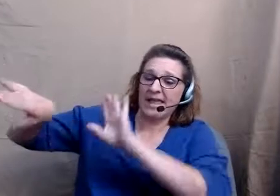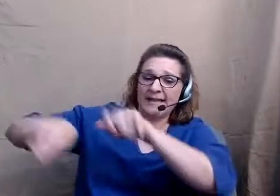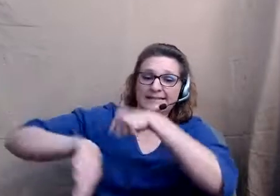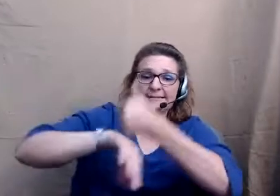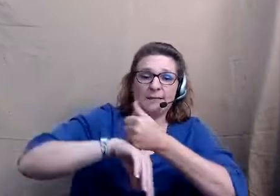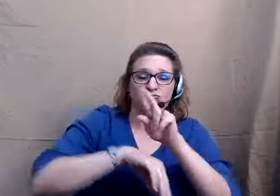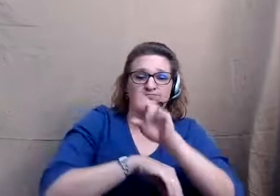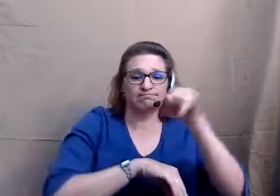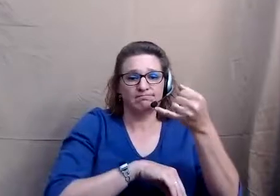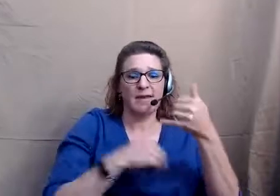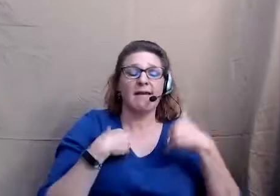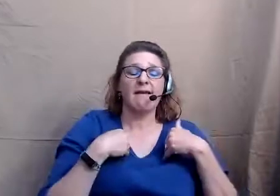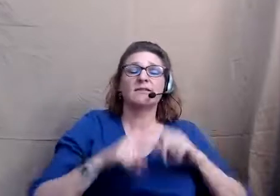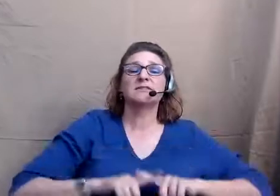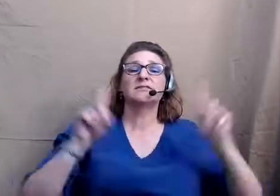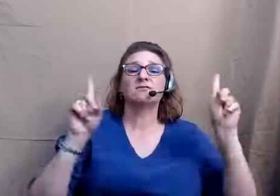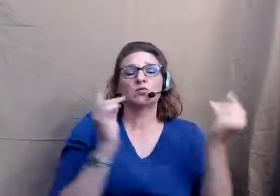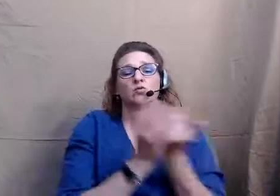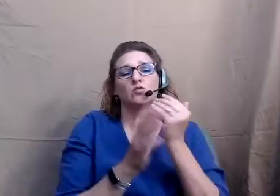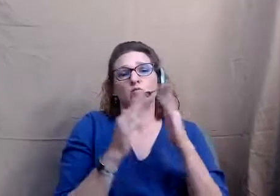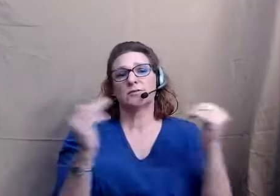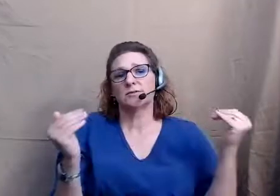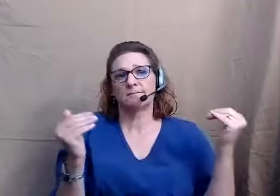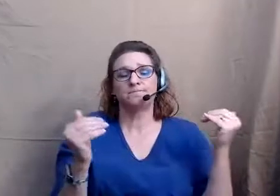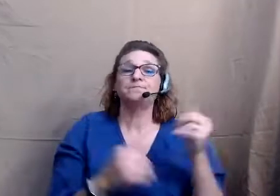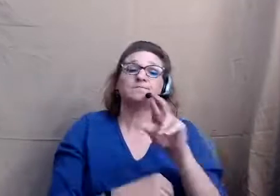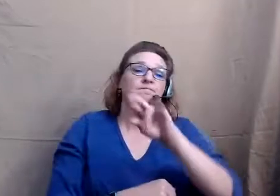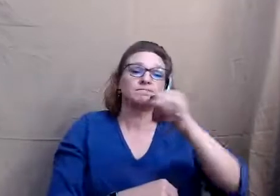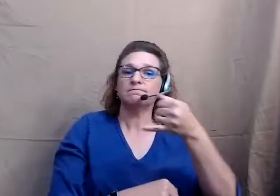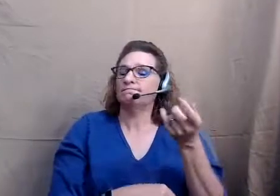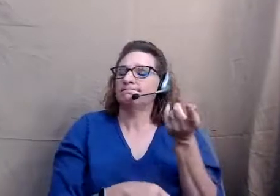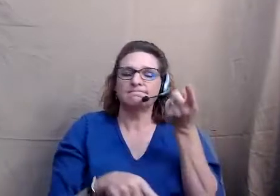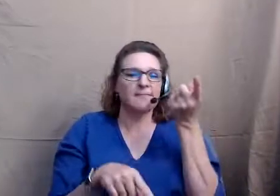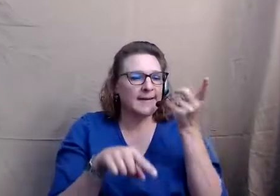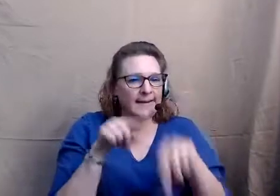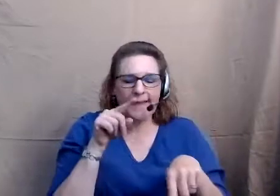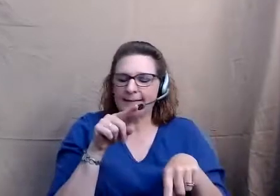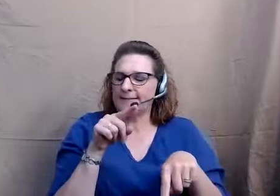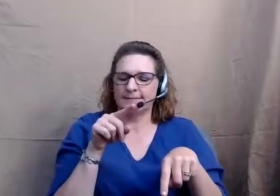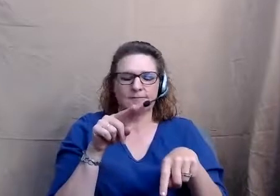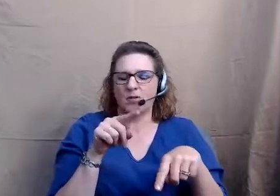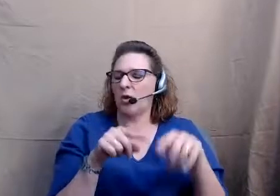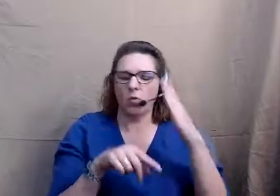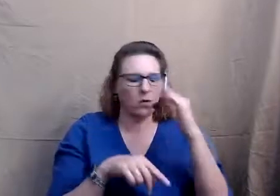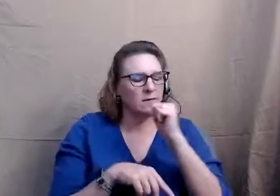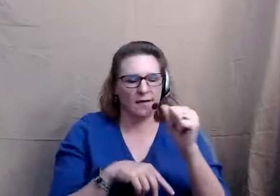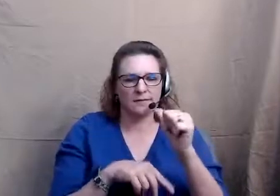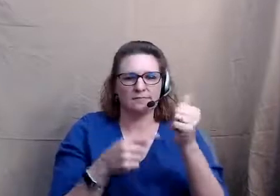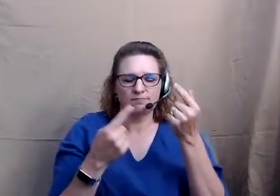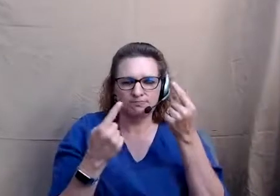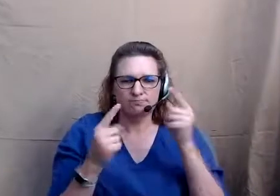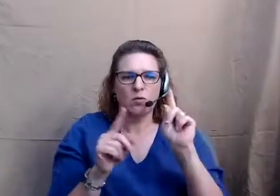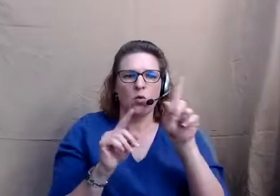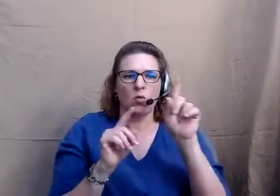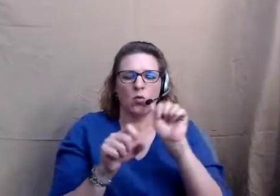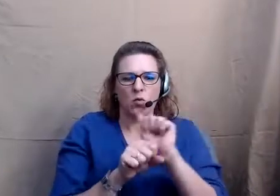and have an alternate system. And restorative justice cannot and will not work that way. Restorative justice